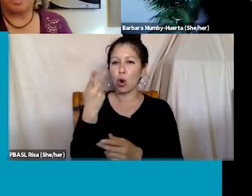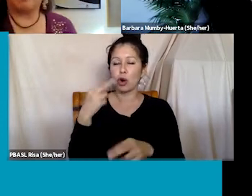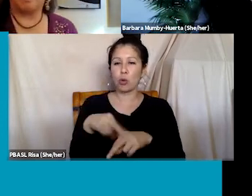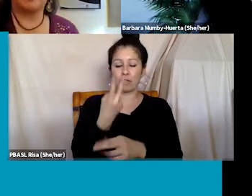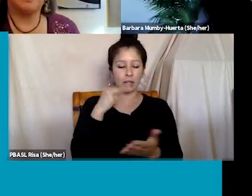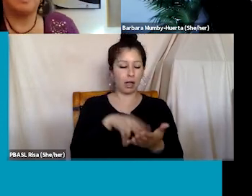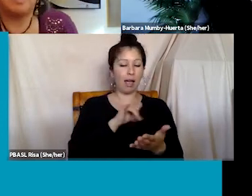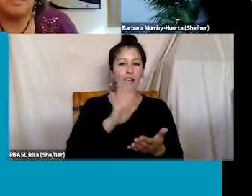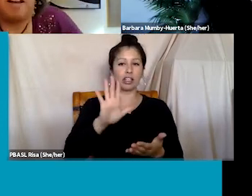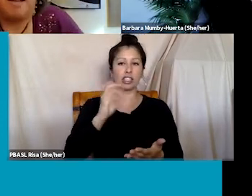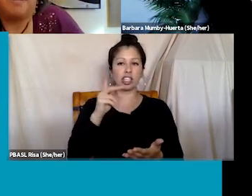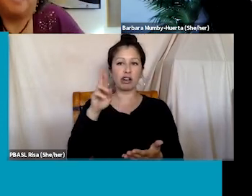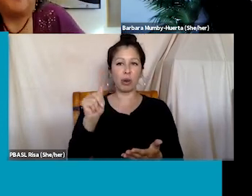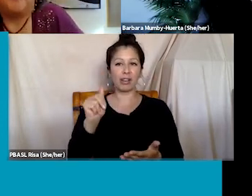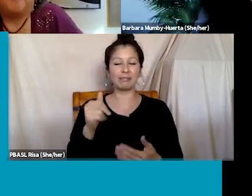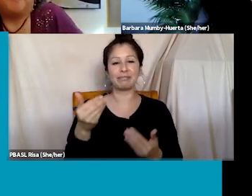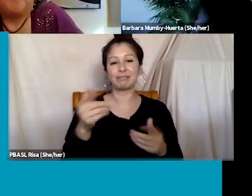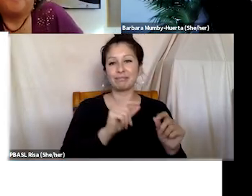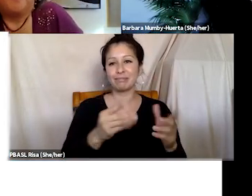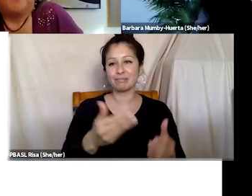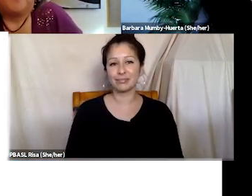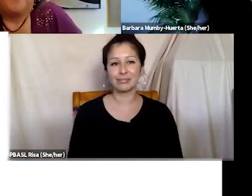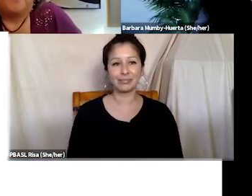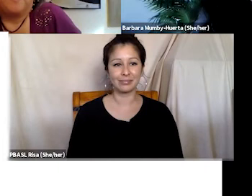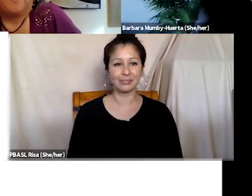to your chakras. Next slide.